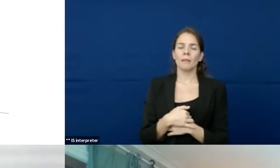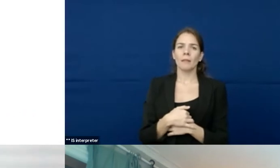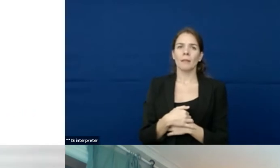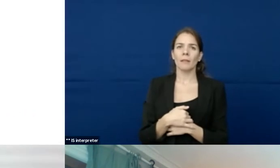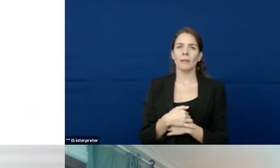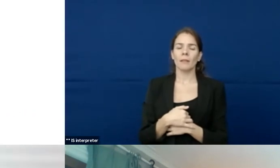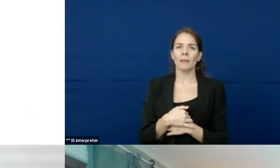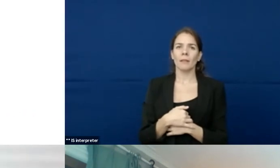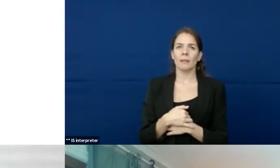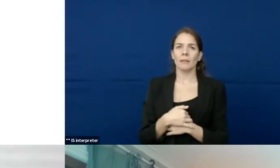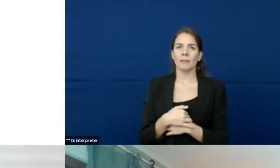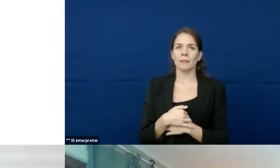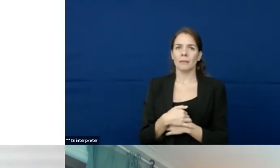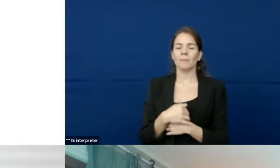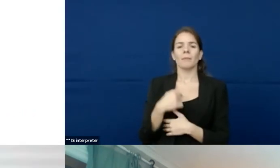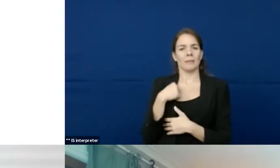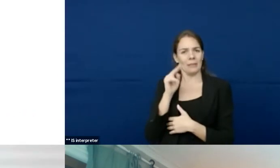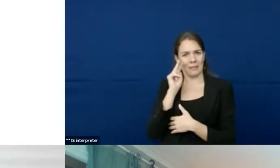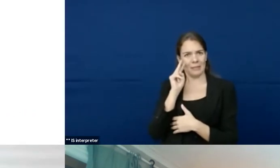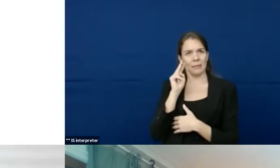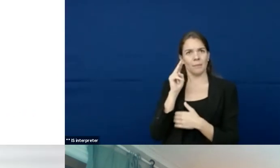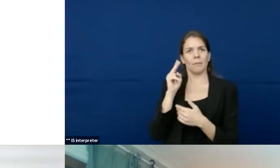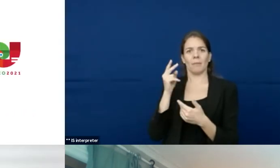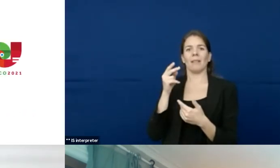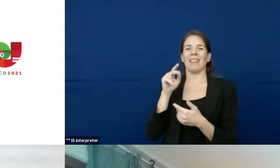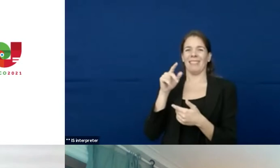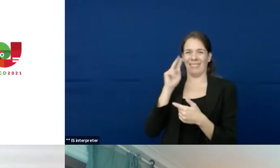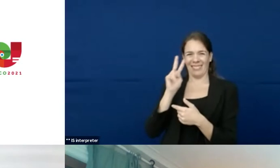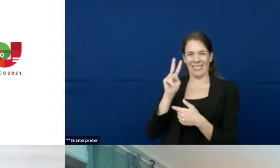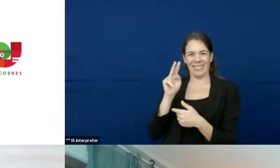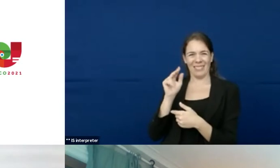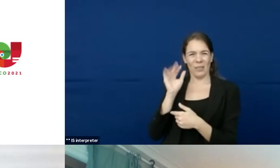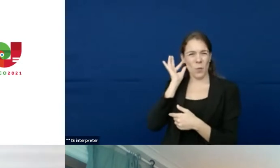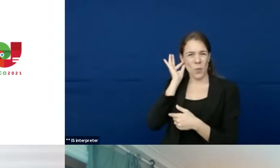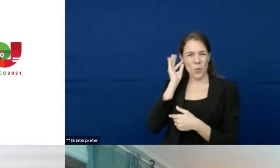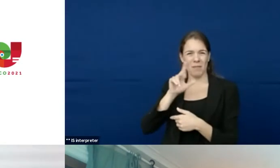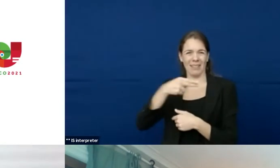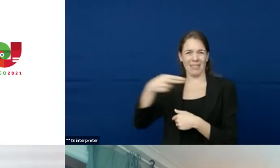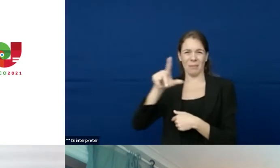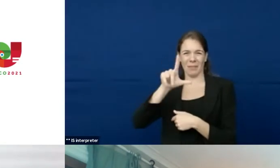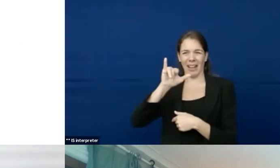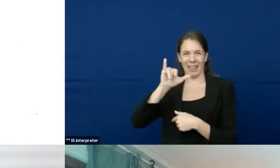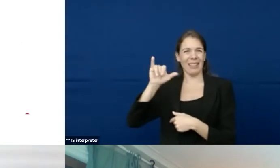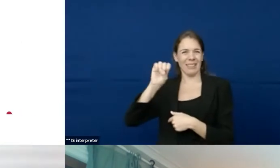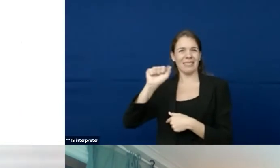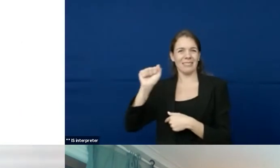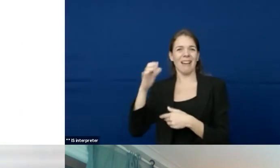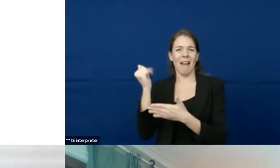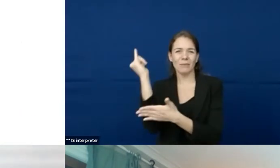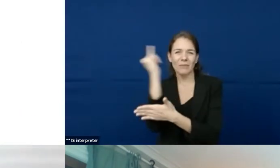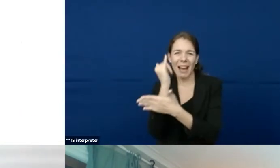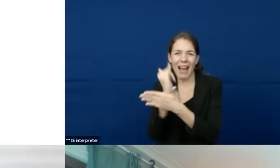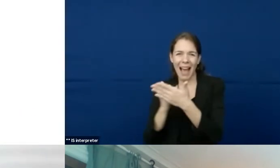before. It's very, very impressive. Lisa, thank you so much for what you're doing for us. So the first quiz